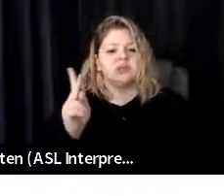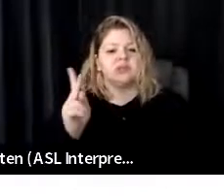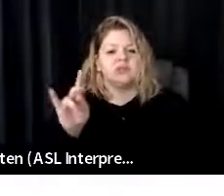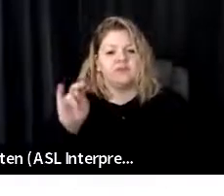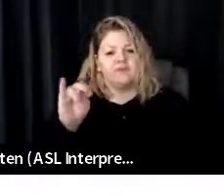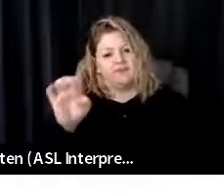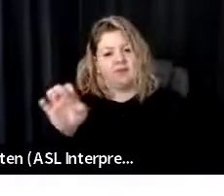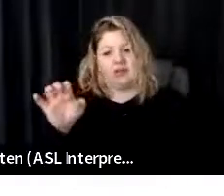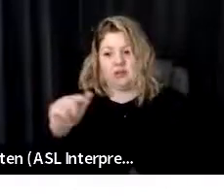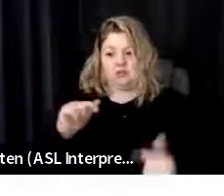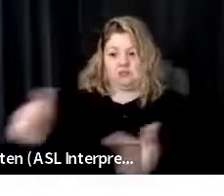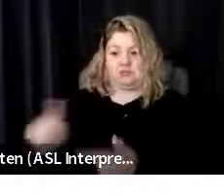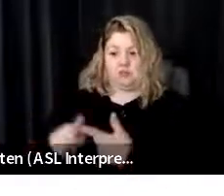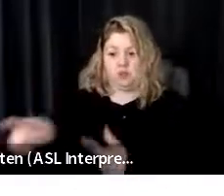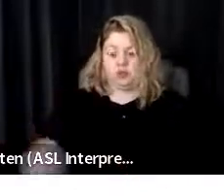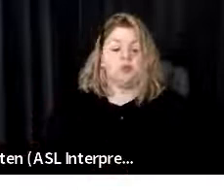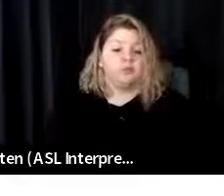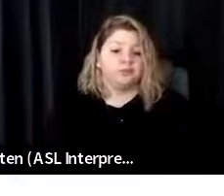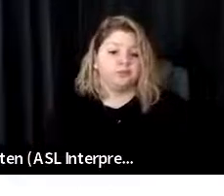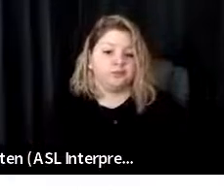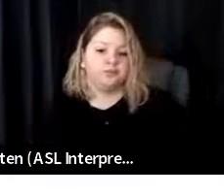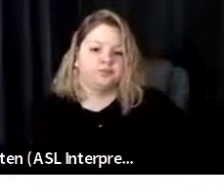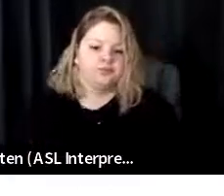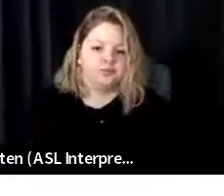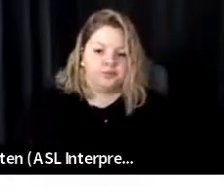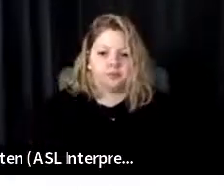you to give the report.